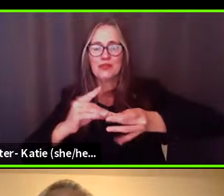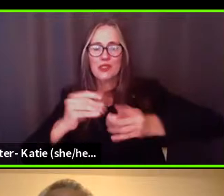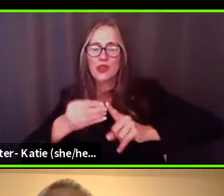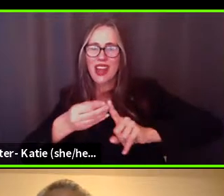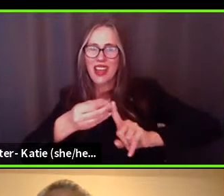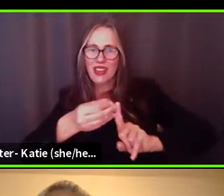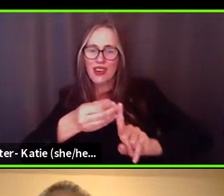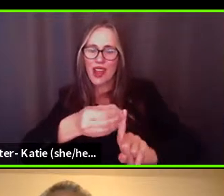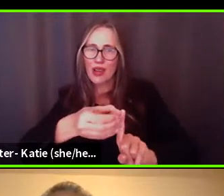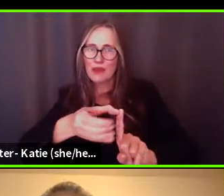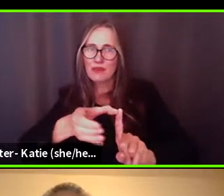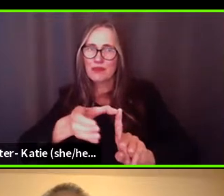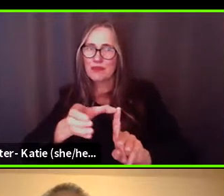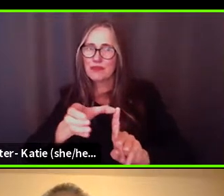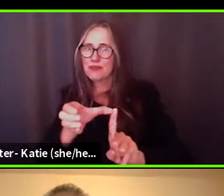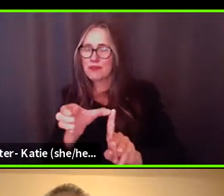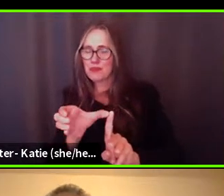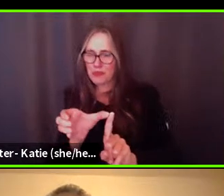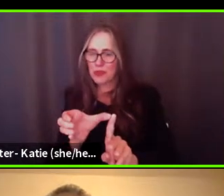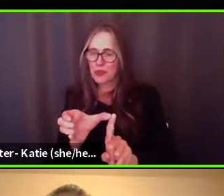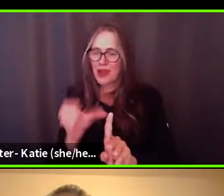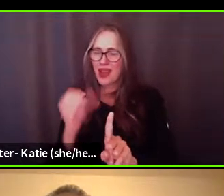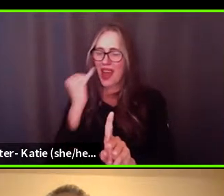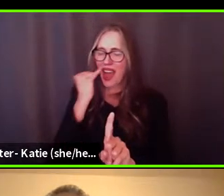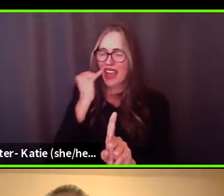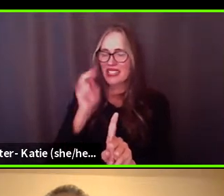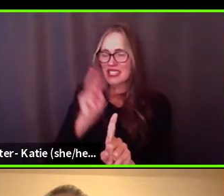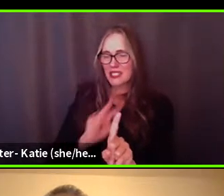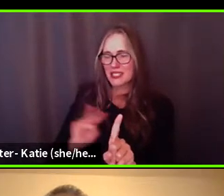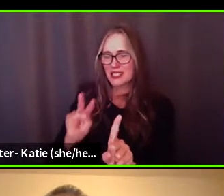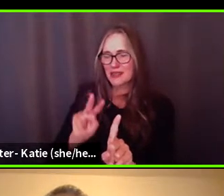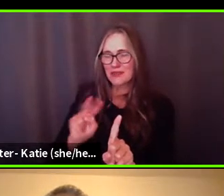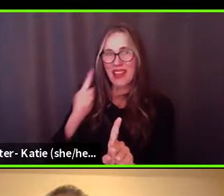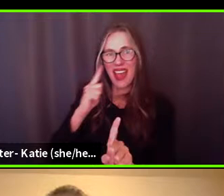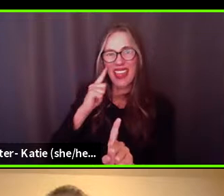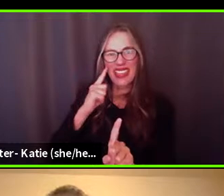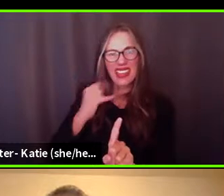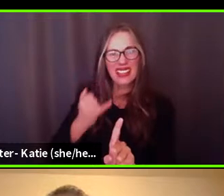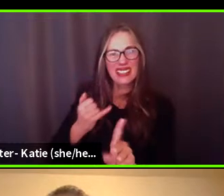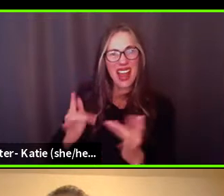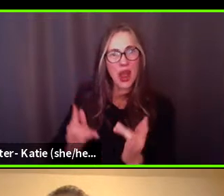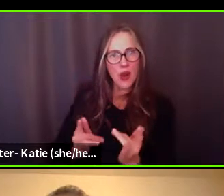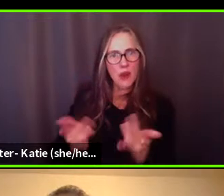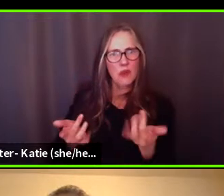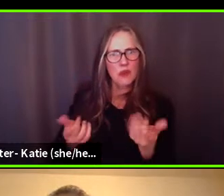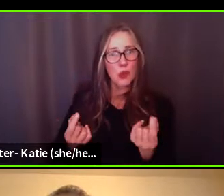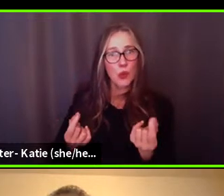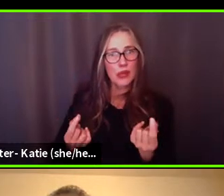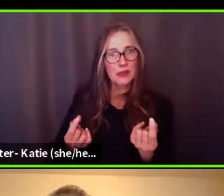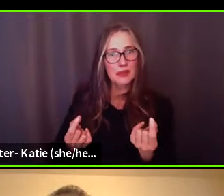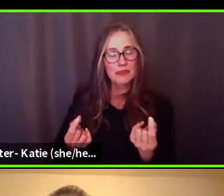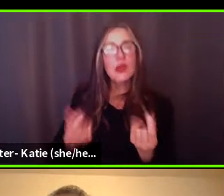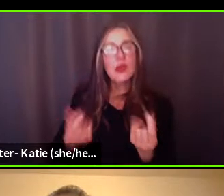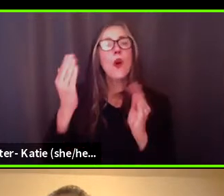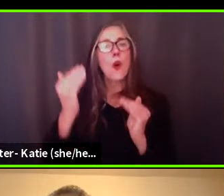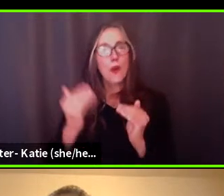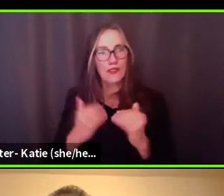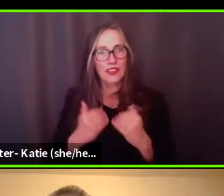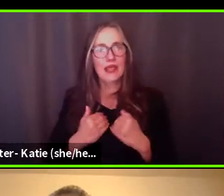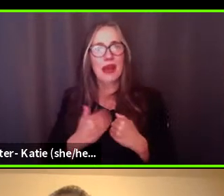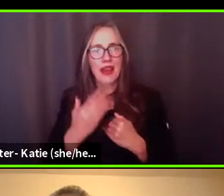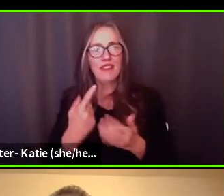we go back and we go now what right so just hopefully we can have a good discussion here on some things that we might move forward with